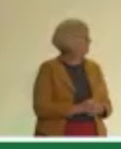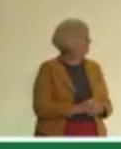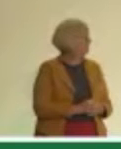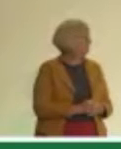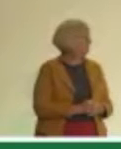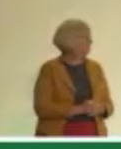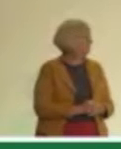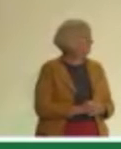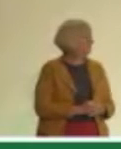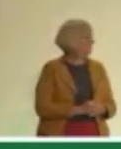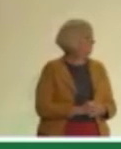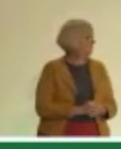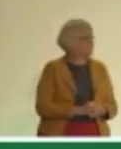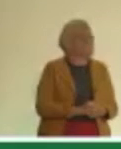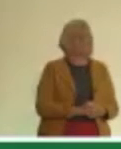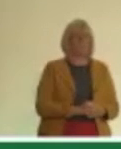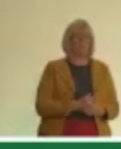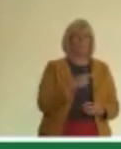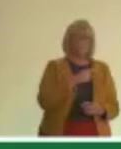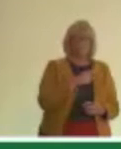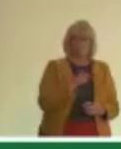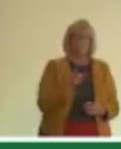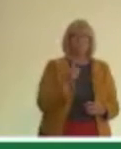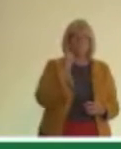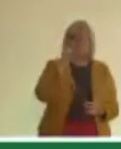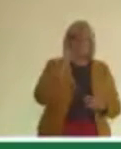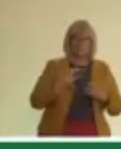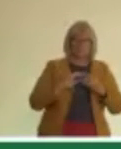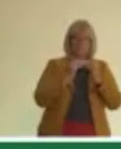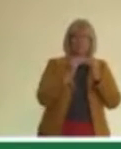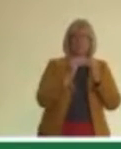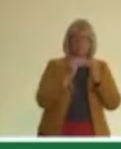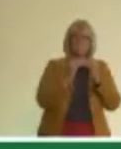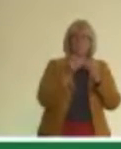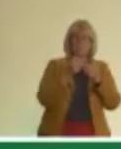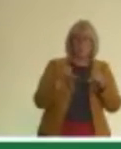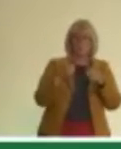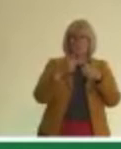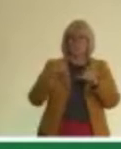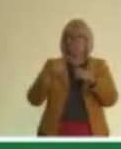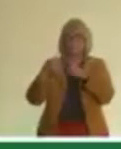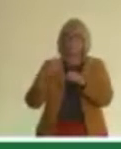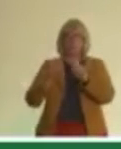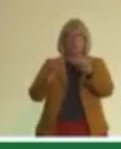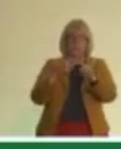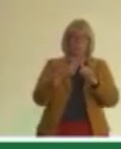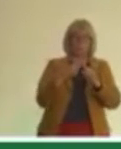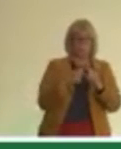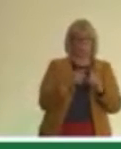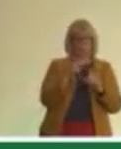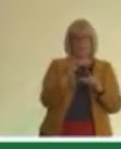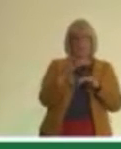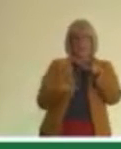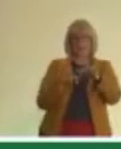We'll keep joining those dots. And friends, while we do, I just want to take a moment to mention animal justice too. We need to protect wildlife and